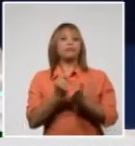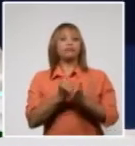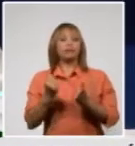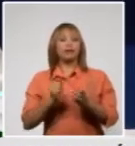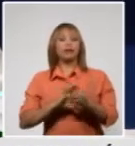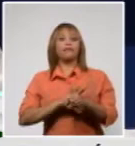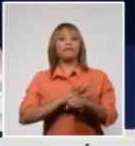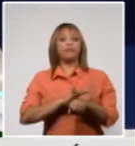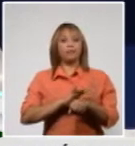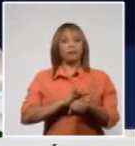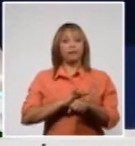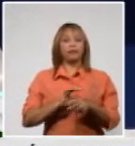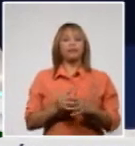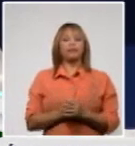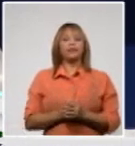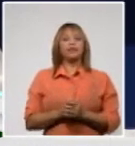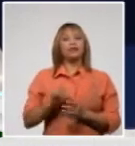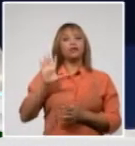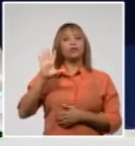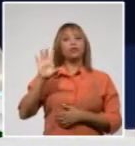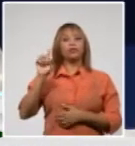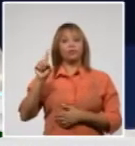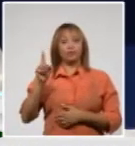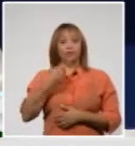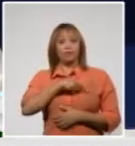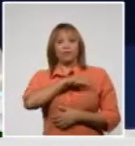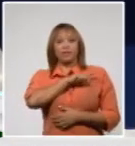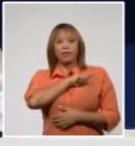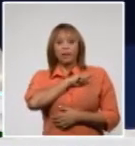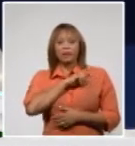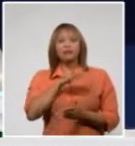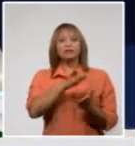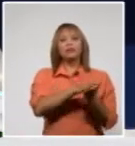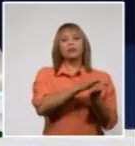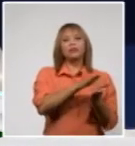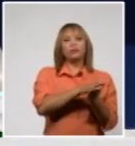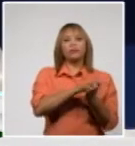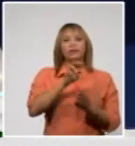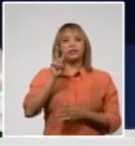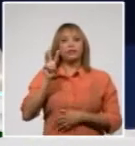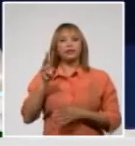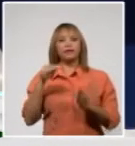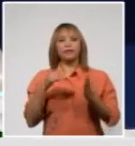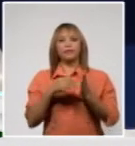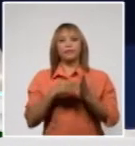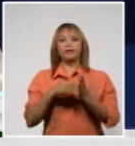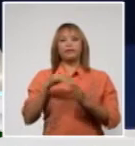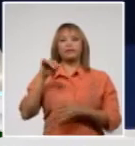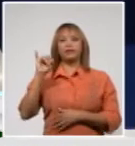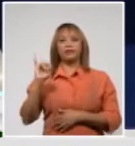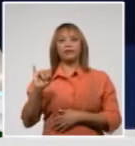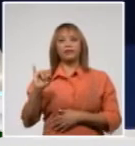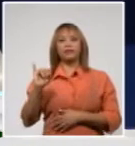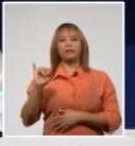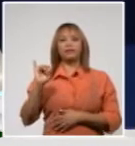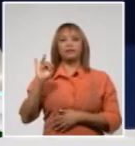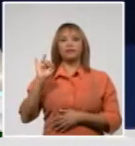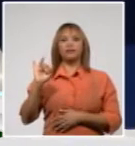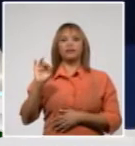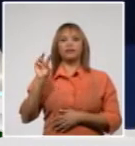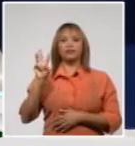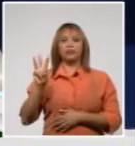diagnosed yesterday, 60 are Cubans and one is a foreigner. 51, or